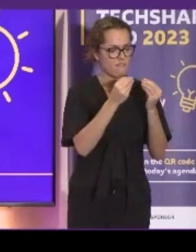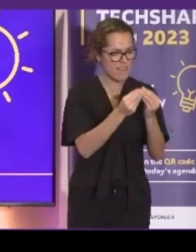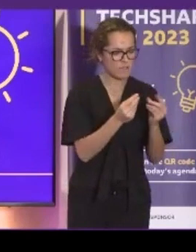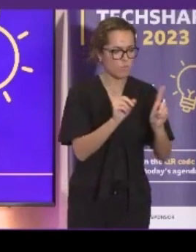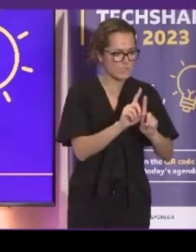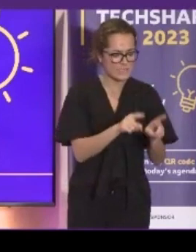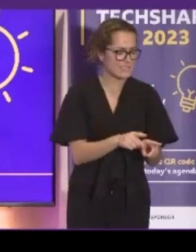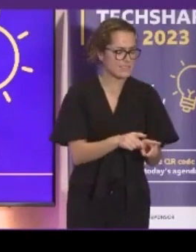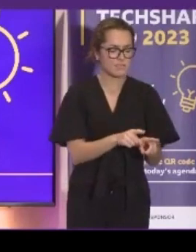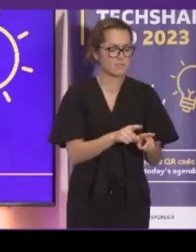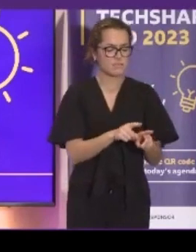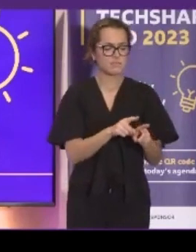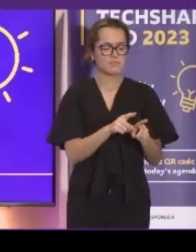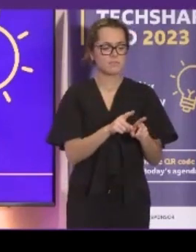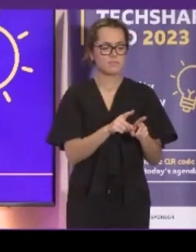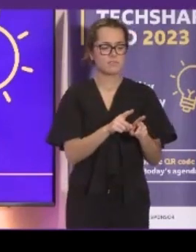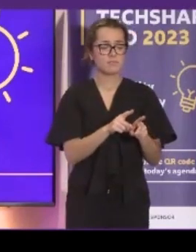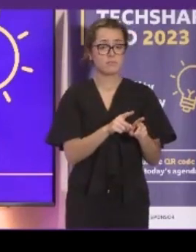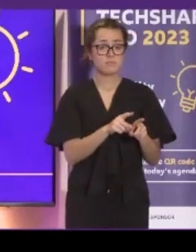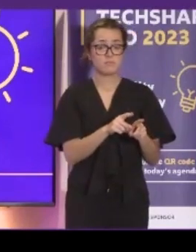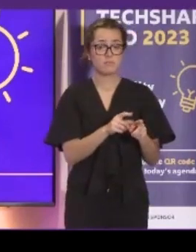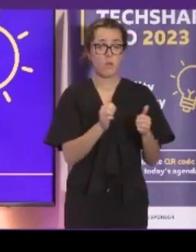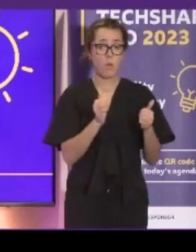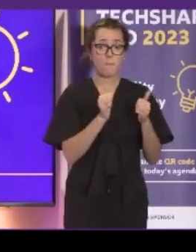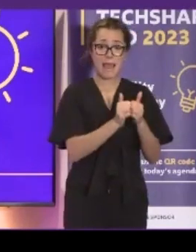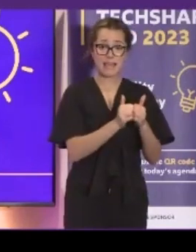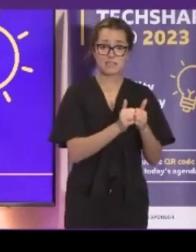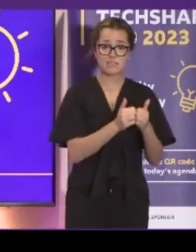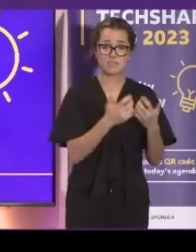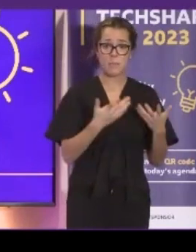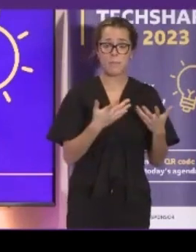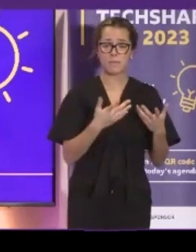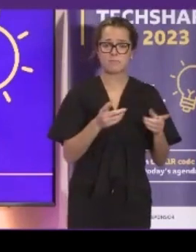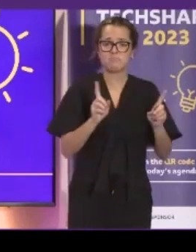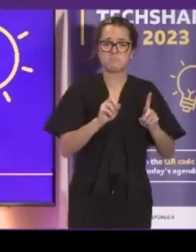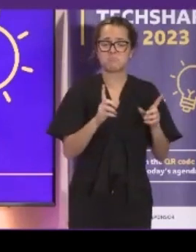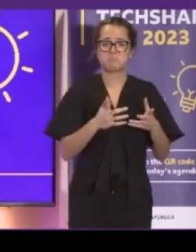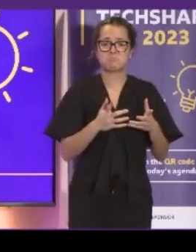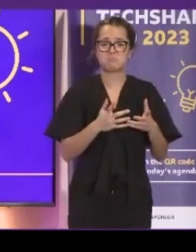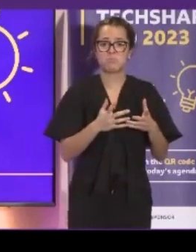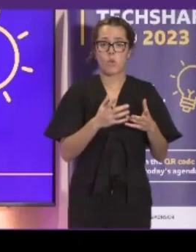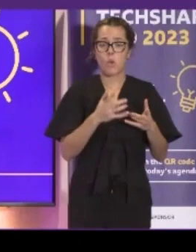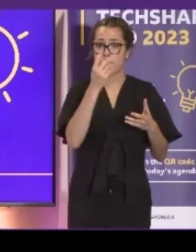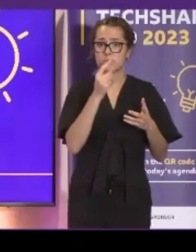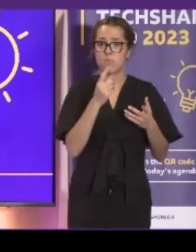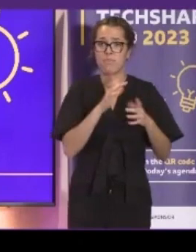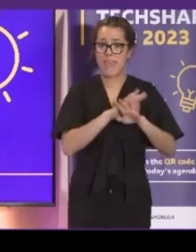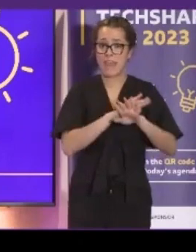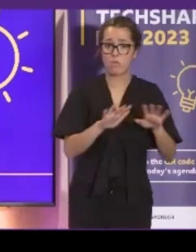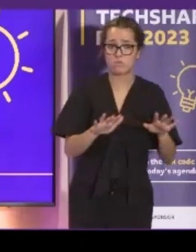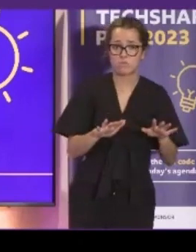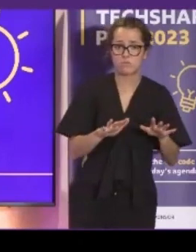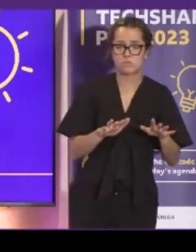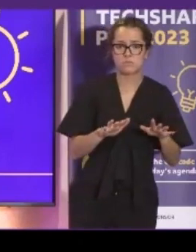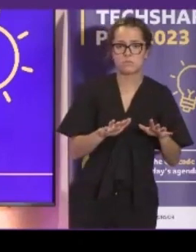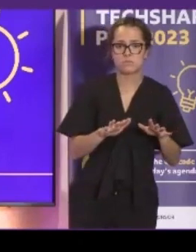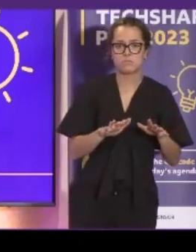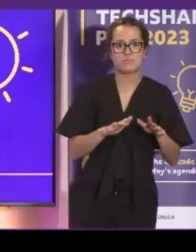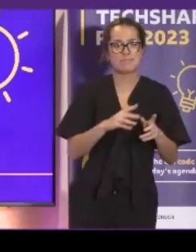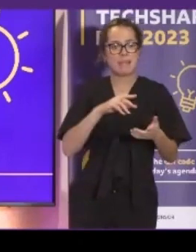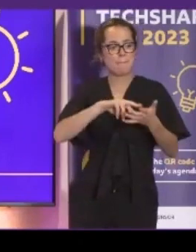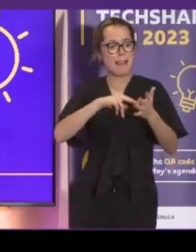values, how compliant are they at the moment? If they're not compliant, what's their roadmap to